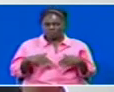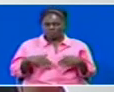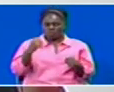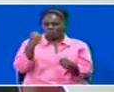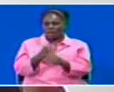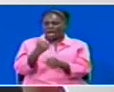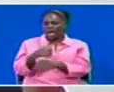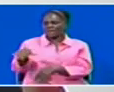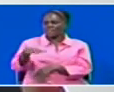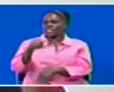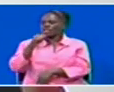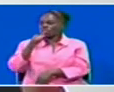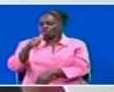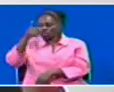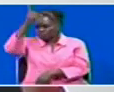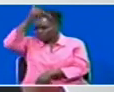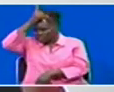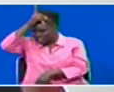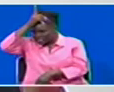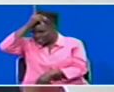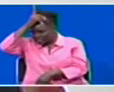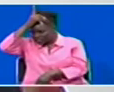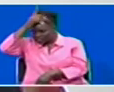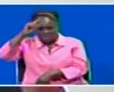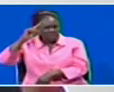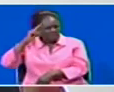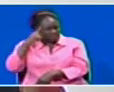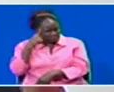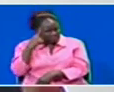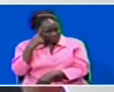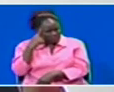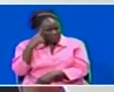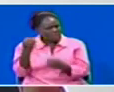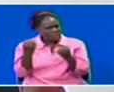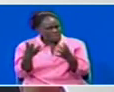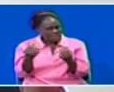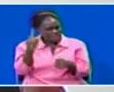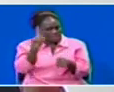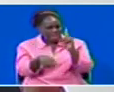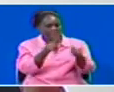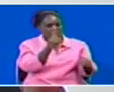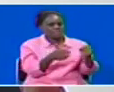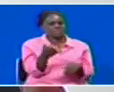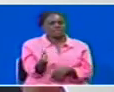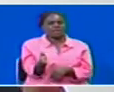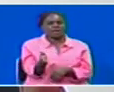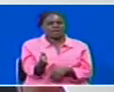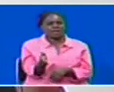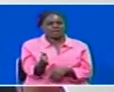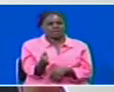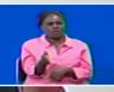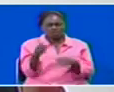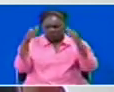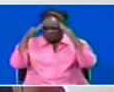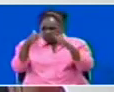Not necessarily in their grassroots areas. So I think that there are so many dynamics, and to just paint them